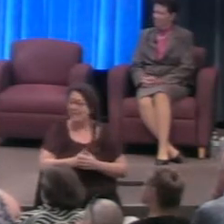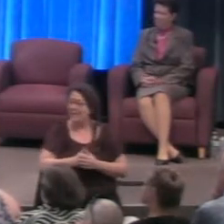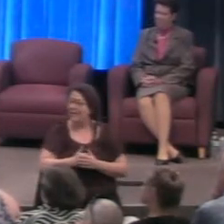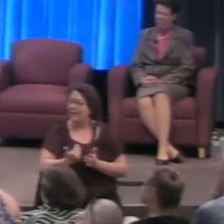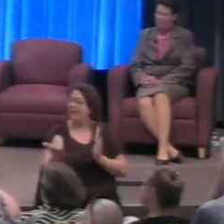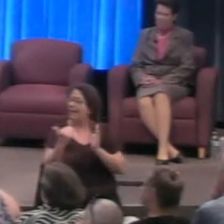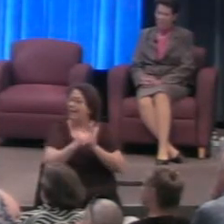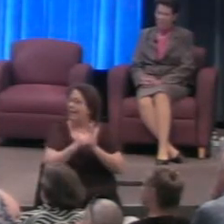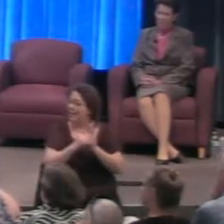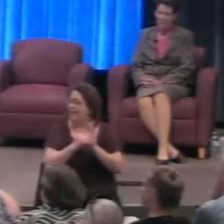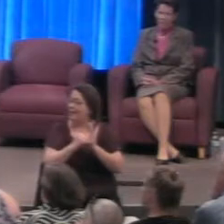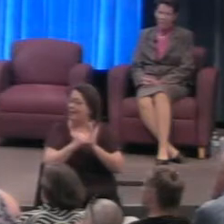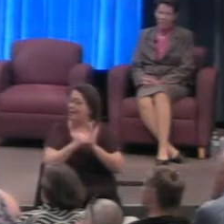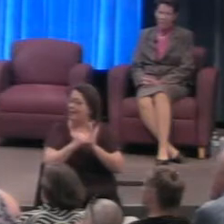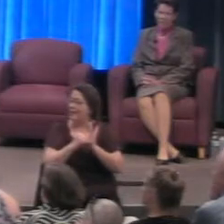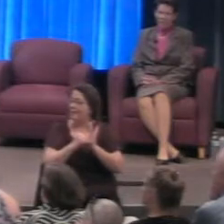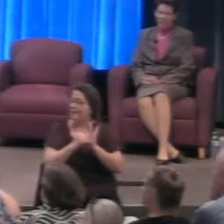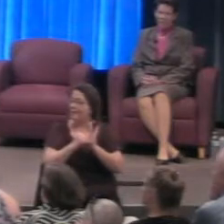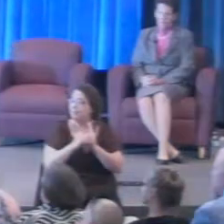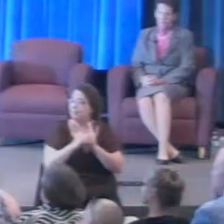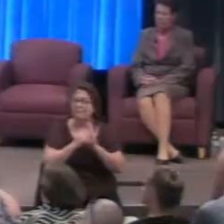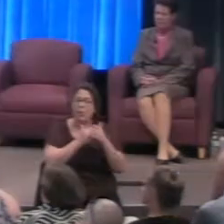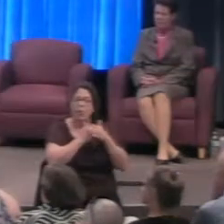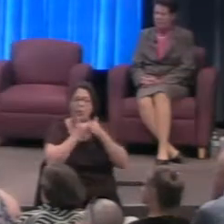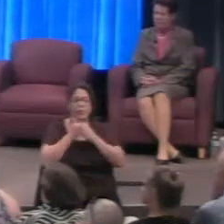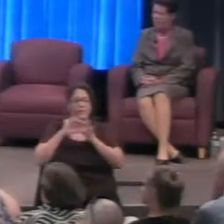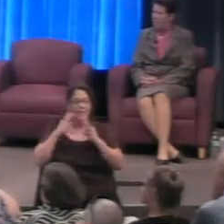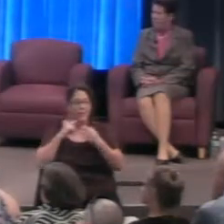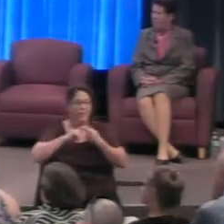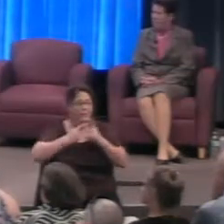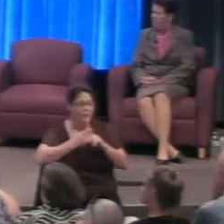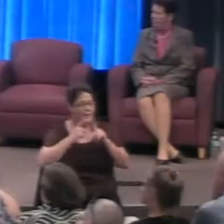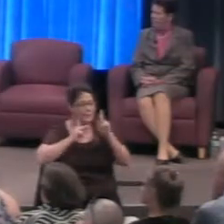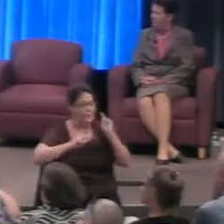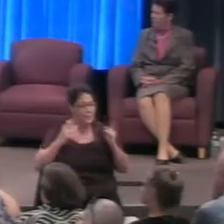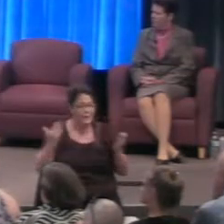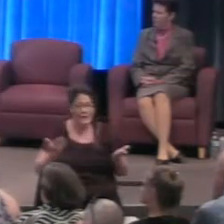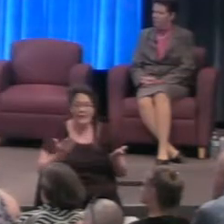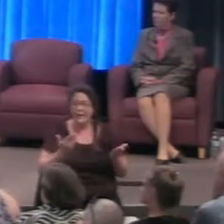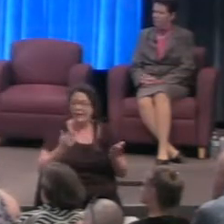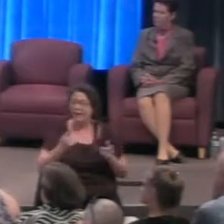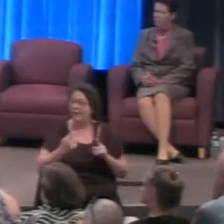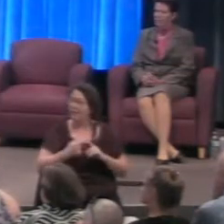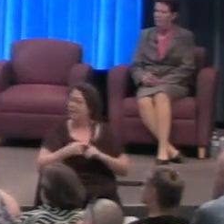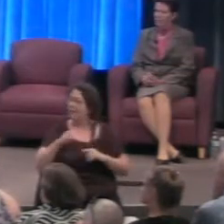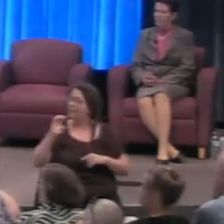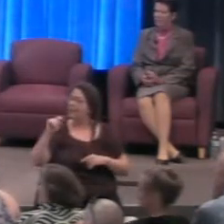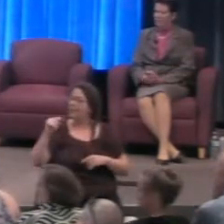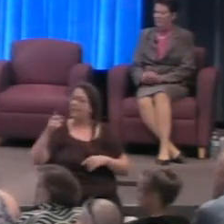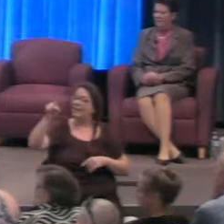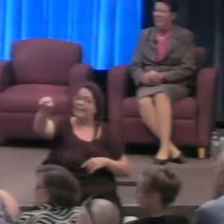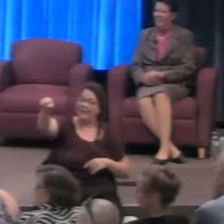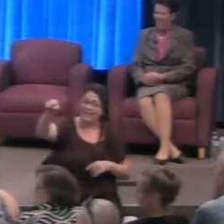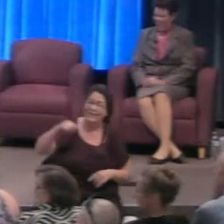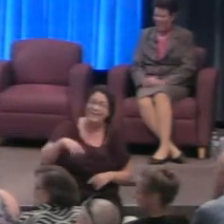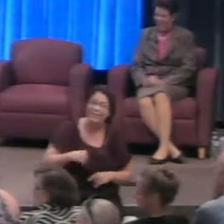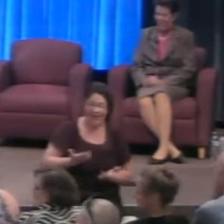again those close family and friends that are here. Beth, where are you,